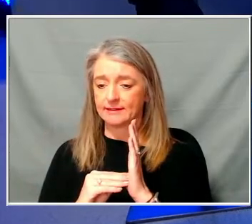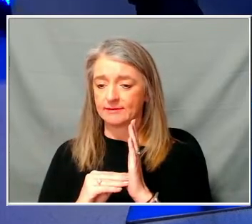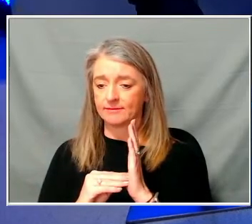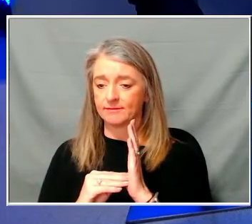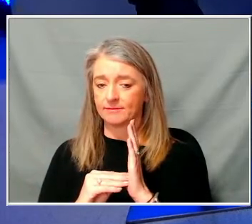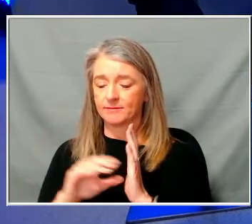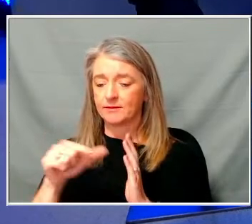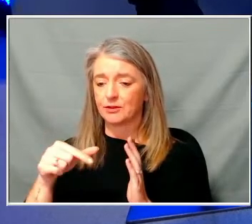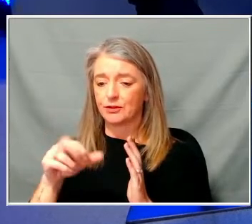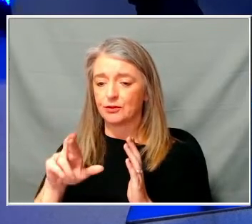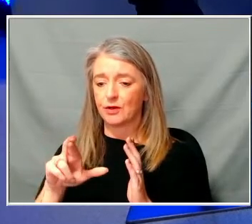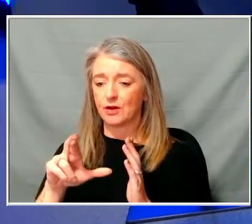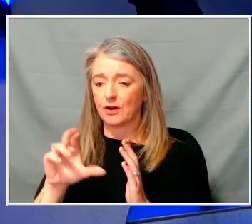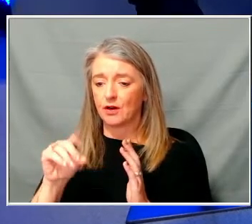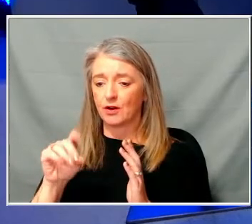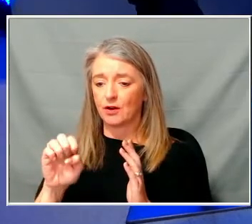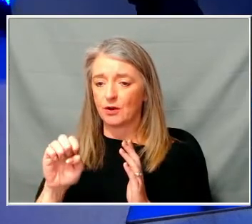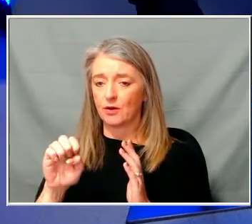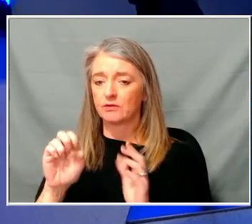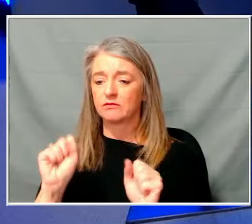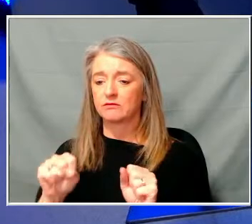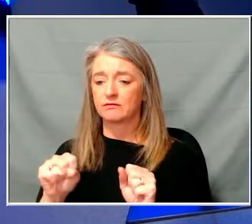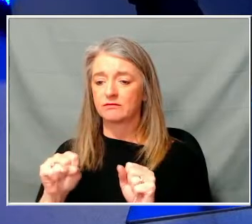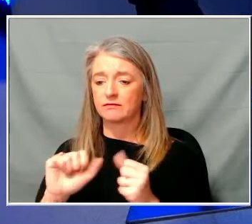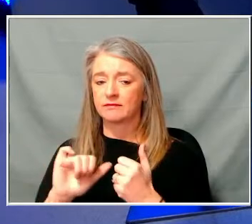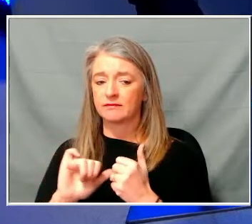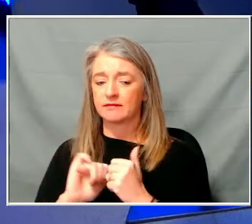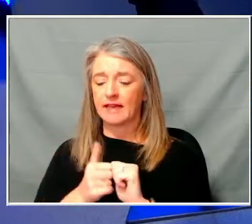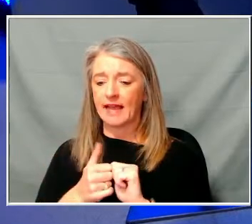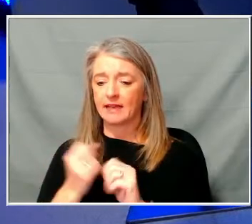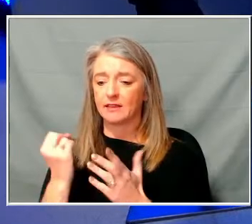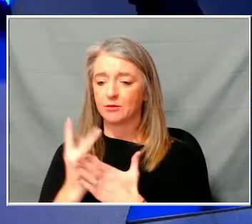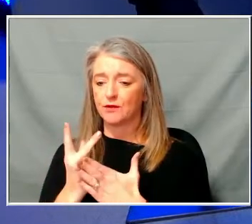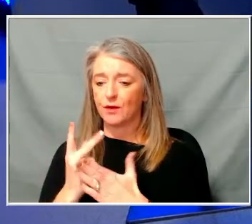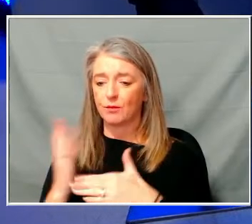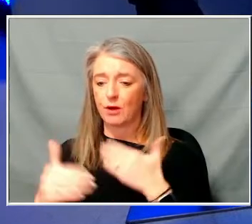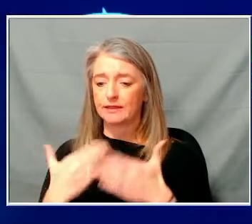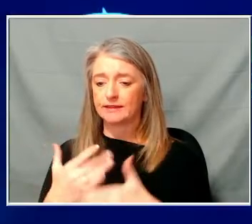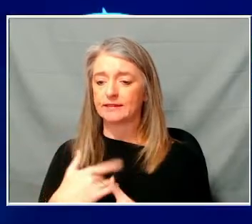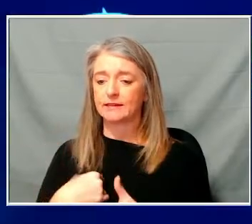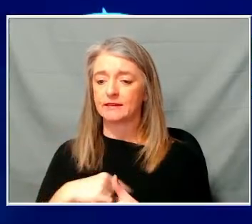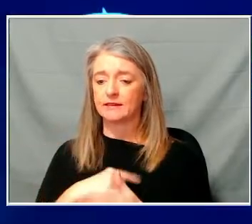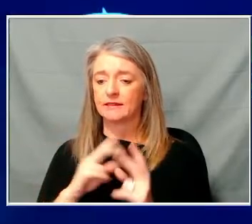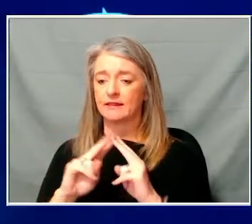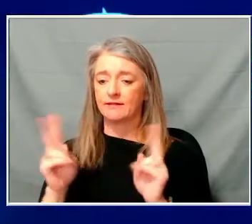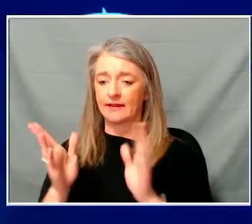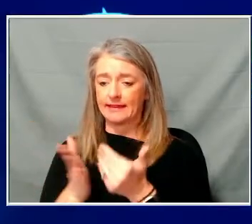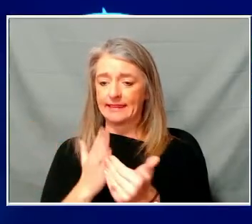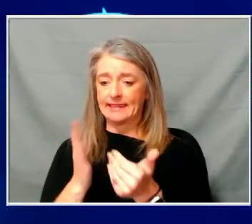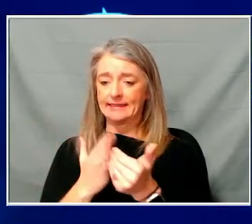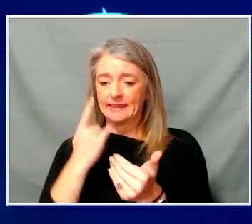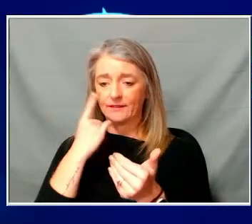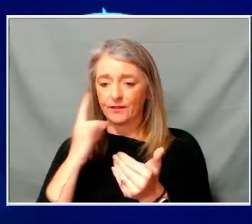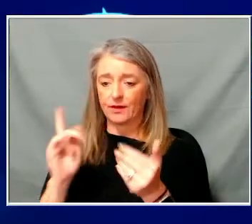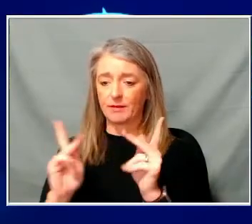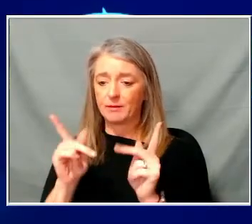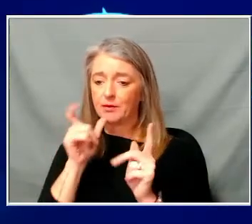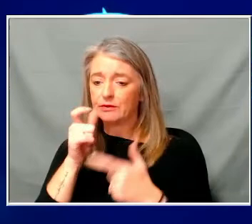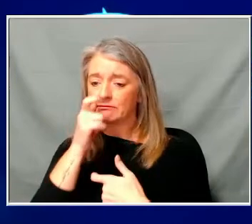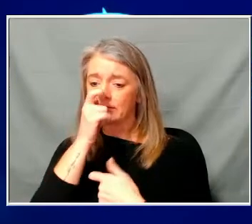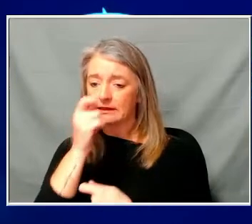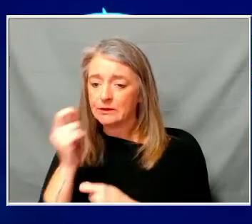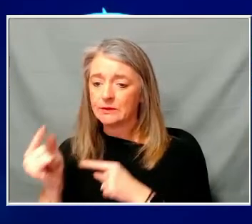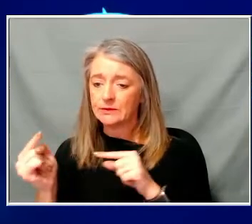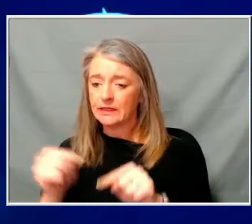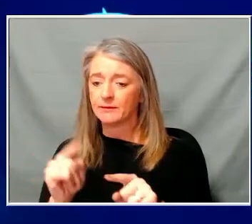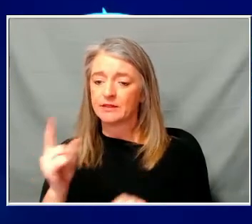get that application rolling. But what's the approval process like? Yes, we make it very easy for anyone who is interested in coming to